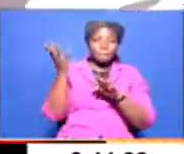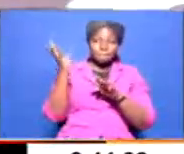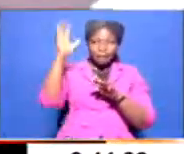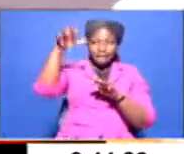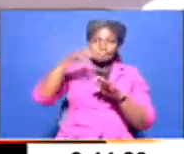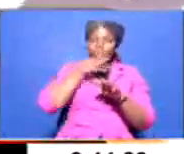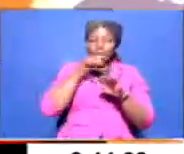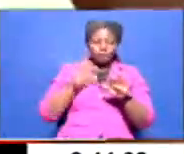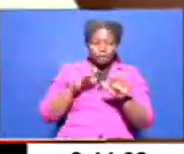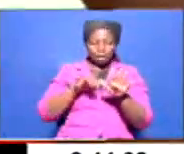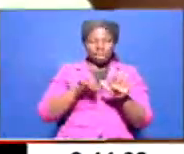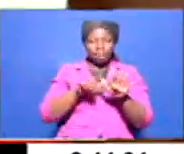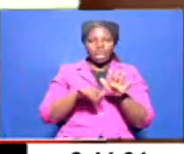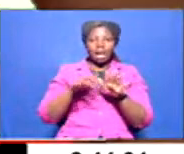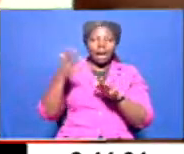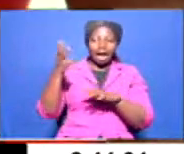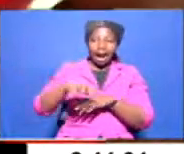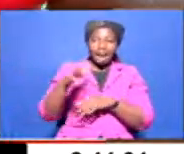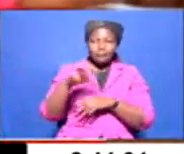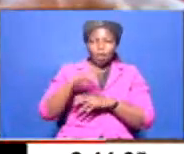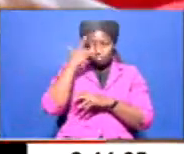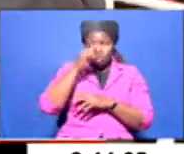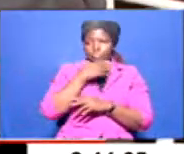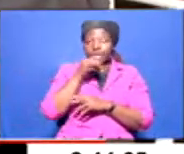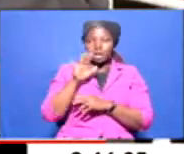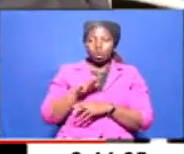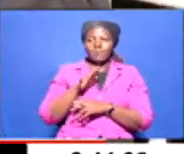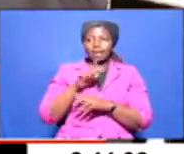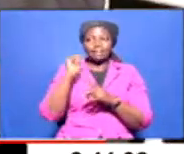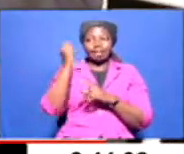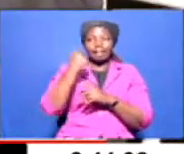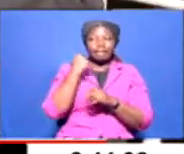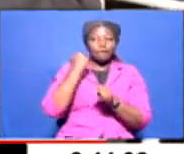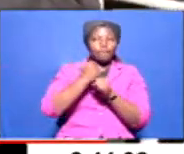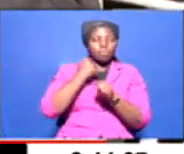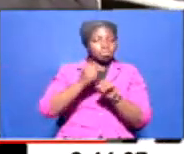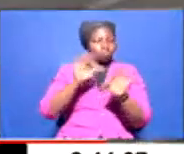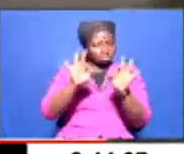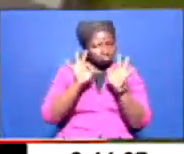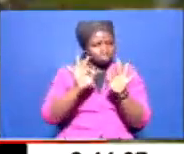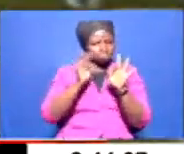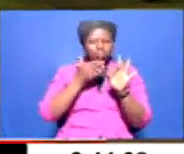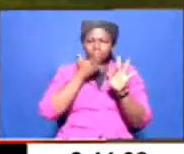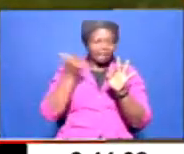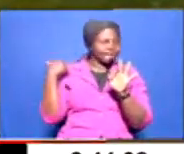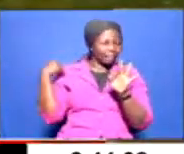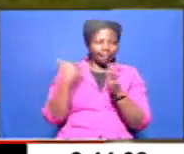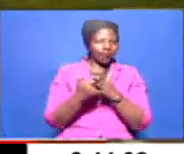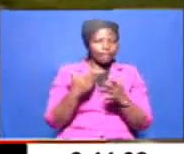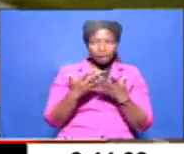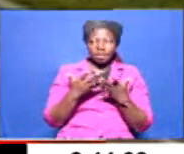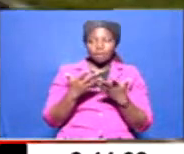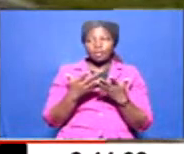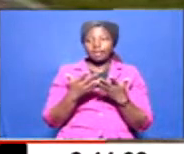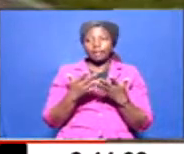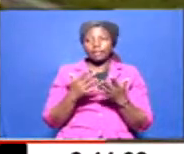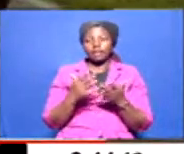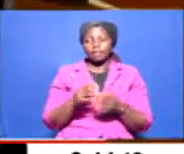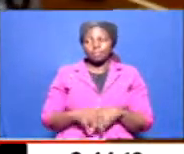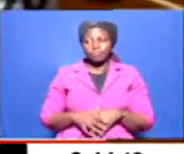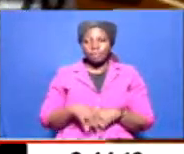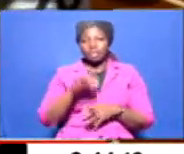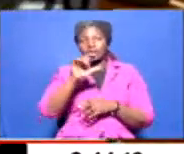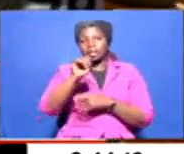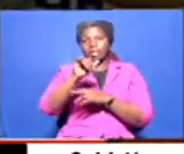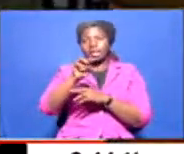handball for both men and women. Kenya posted the best ever result in history, finishing 11th overall, with Simon Cherono Kibai bagging 2 gold